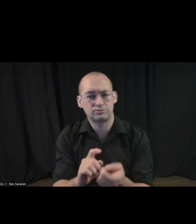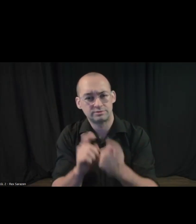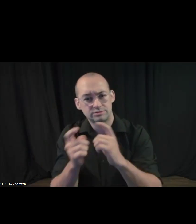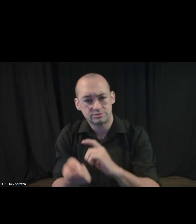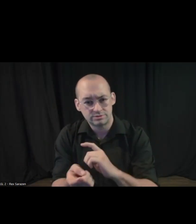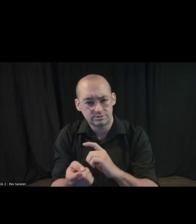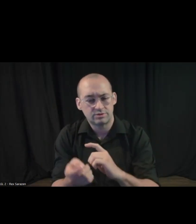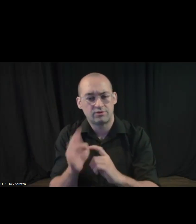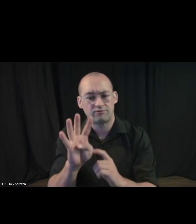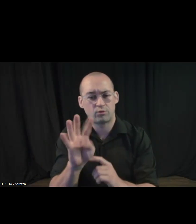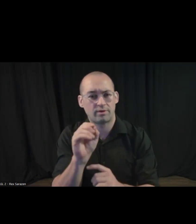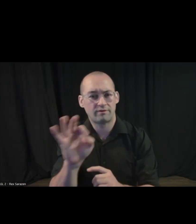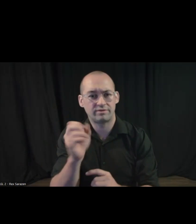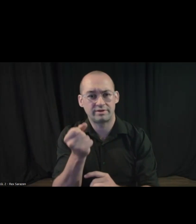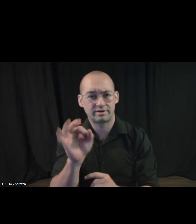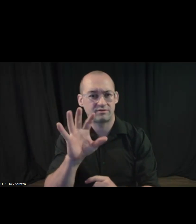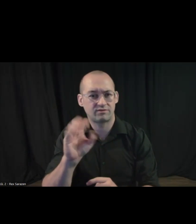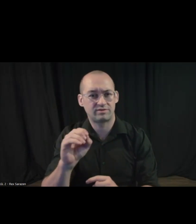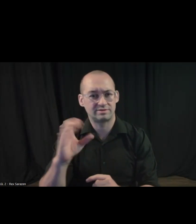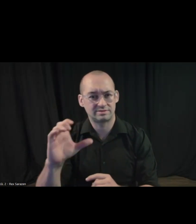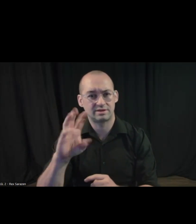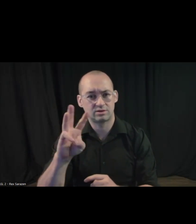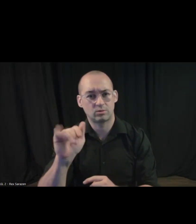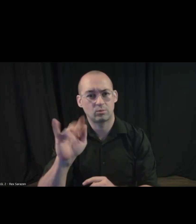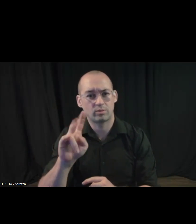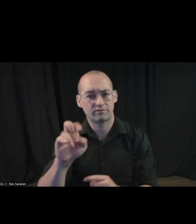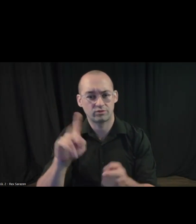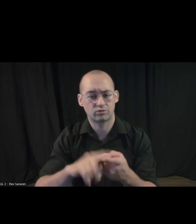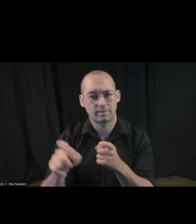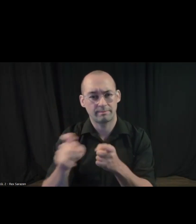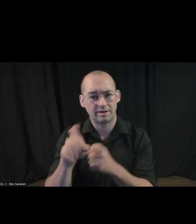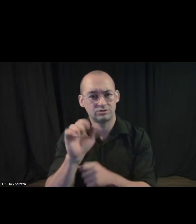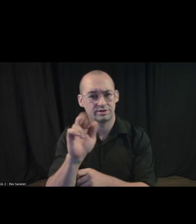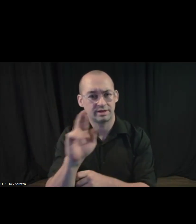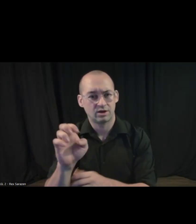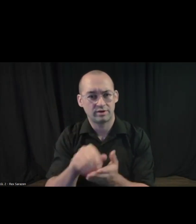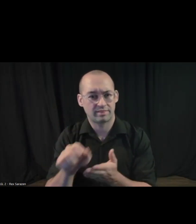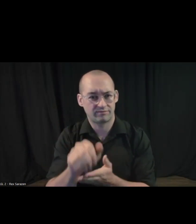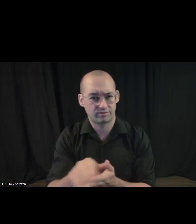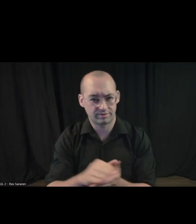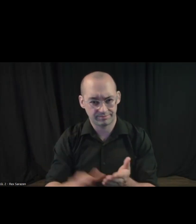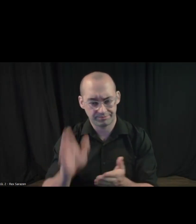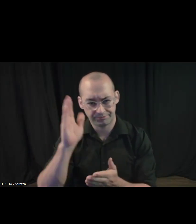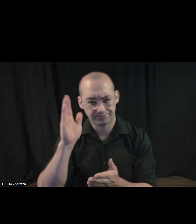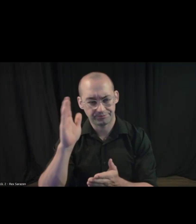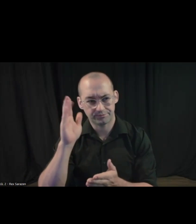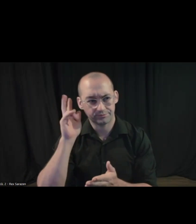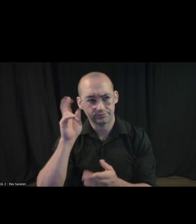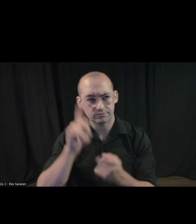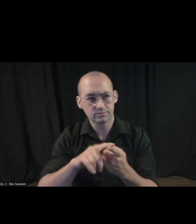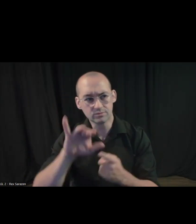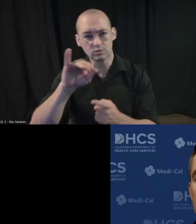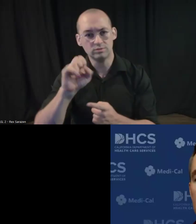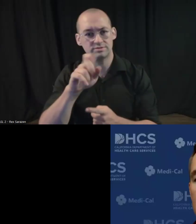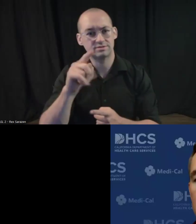of our 1915C waivers into managed care delivery. So we are going to first listen to Joseph's presentation,